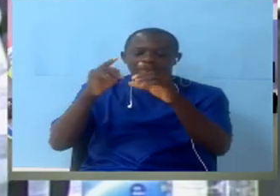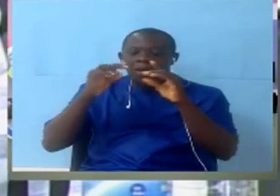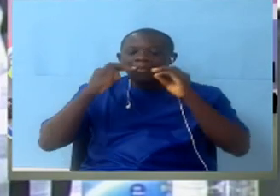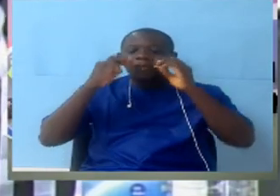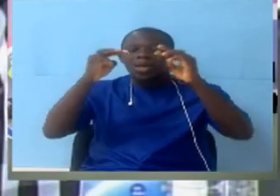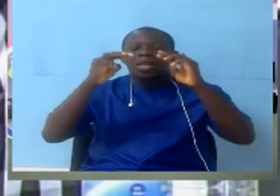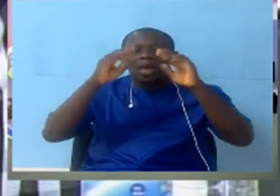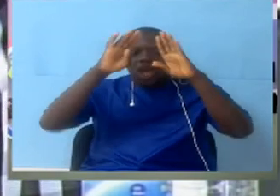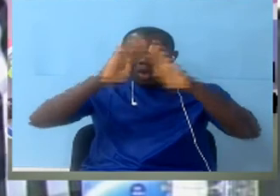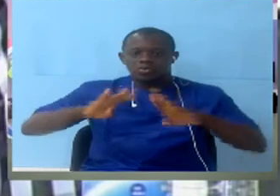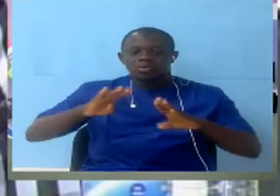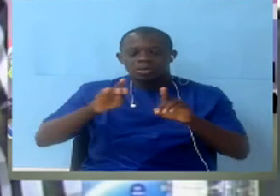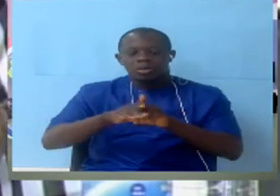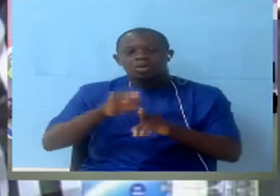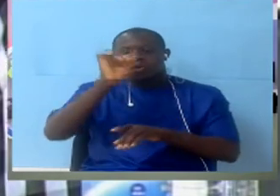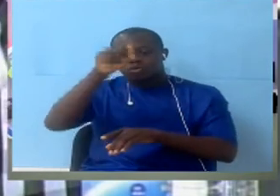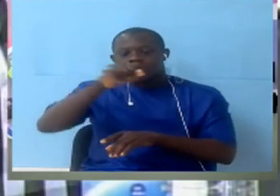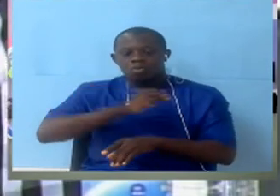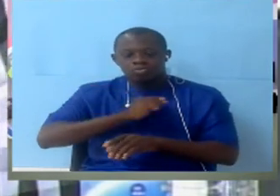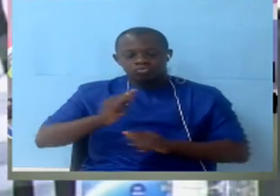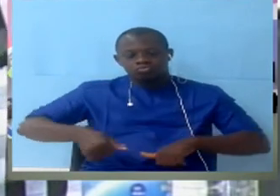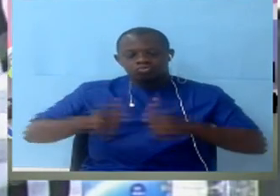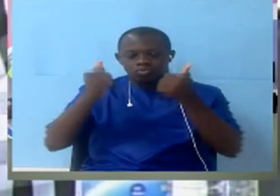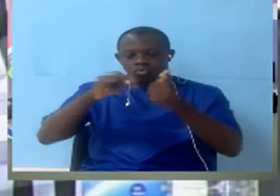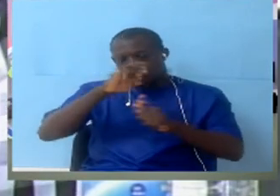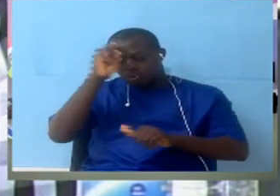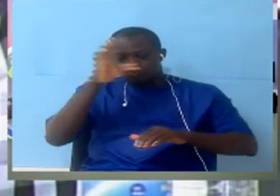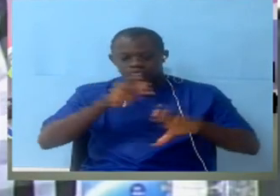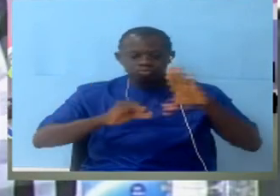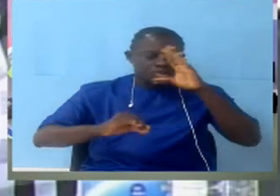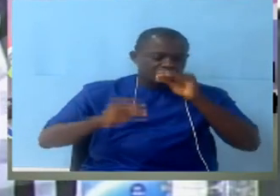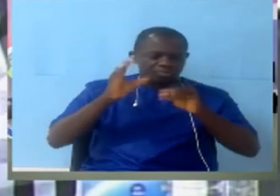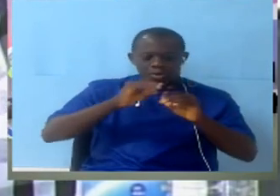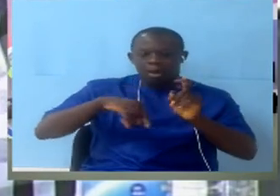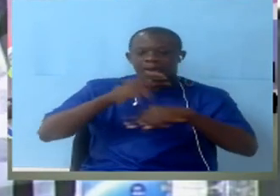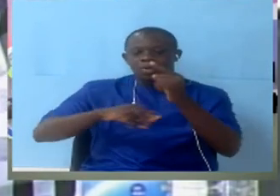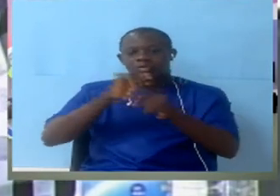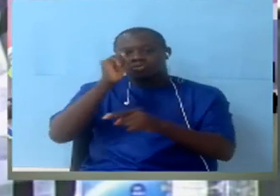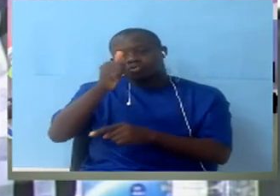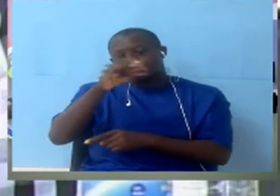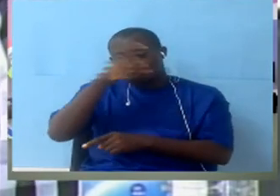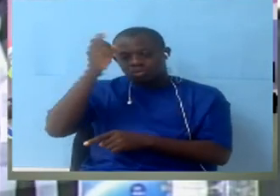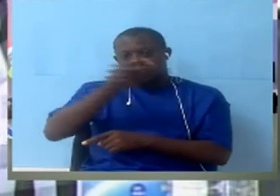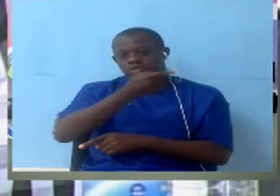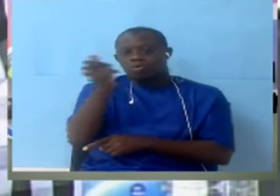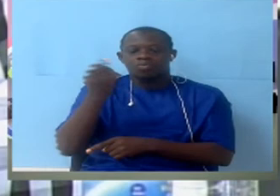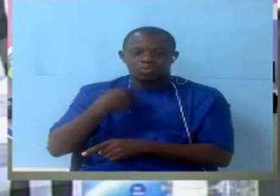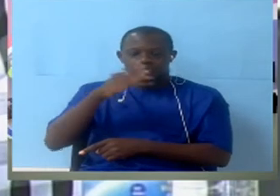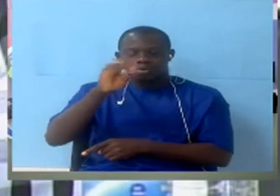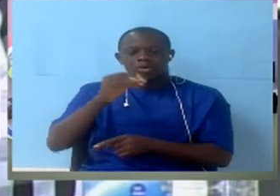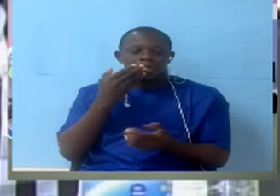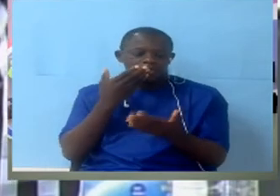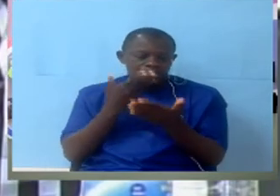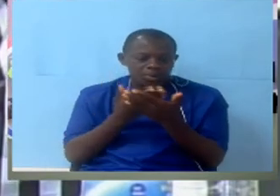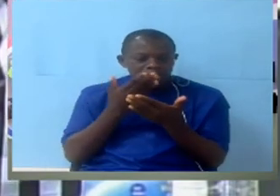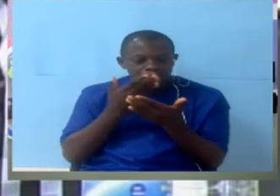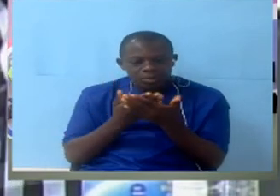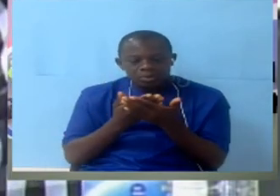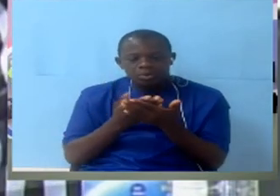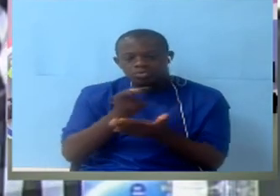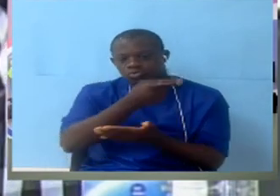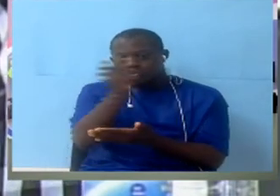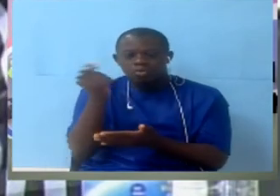media outlets, they are talking about the good job that you people are doing. So I'm appealing to